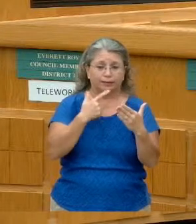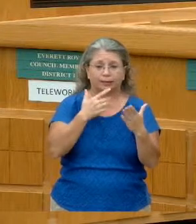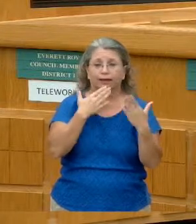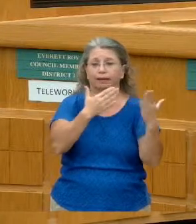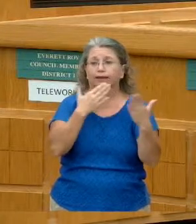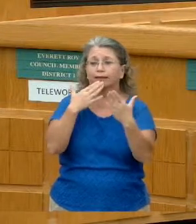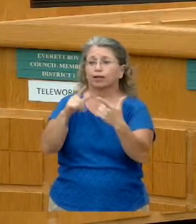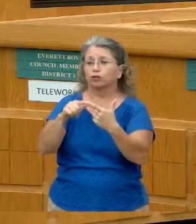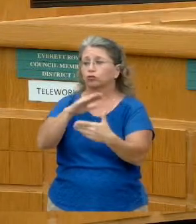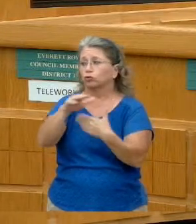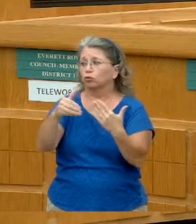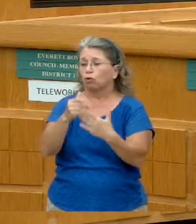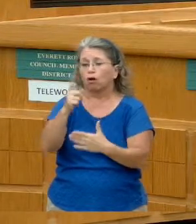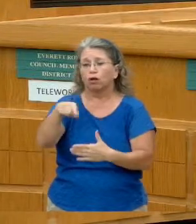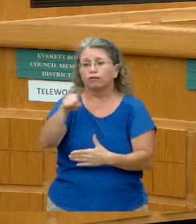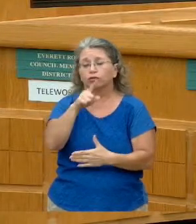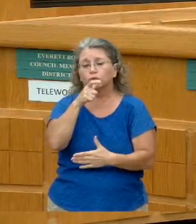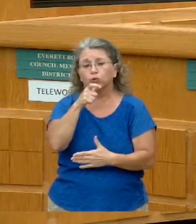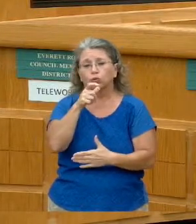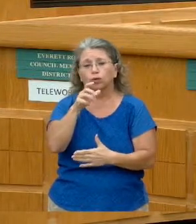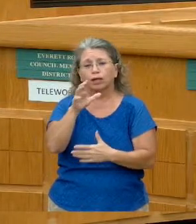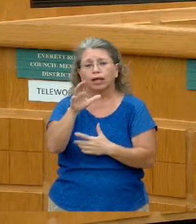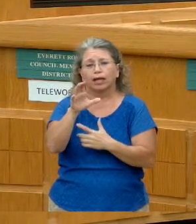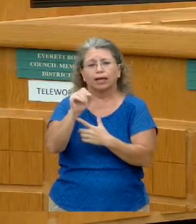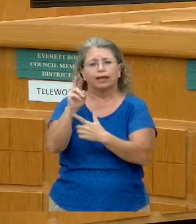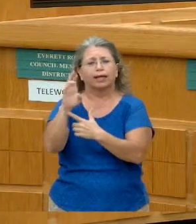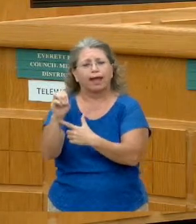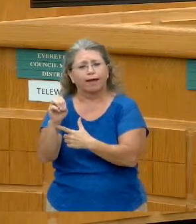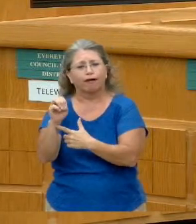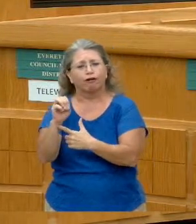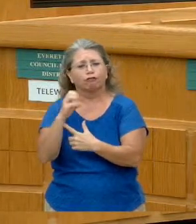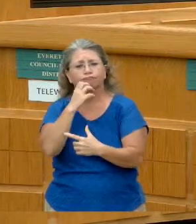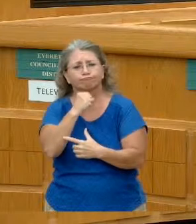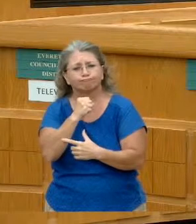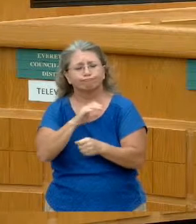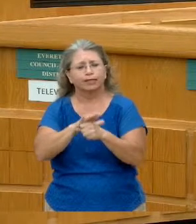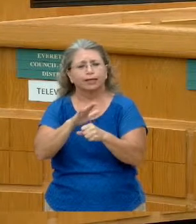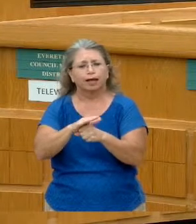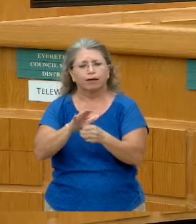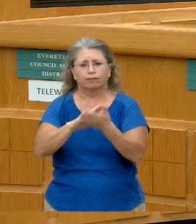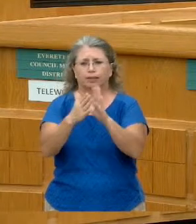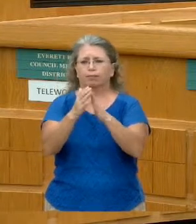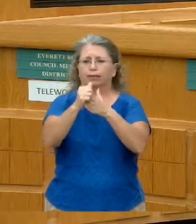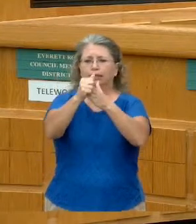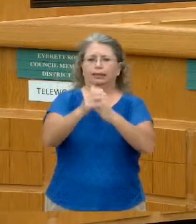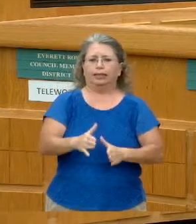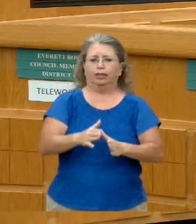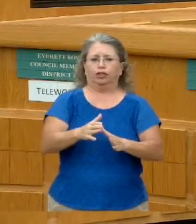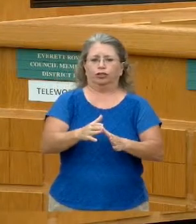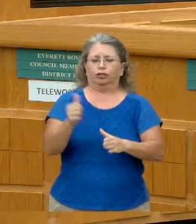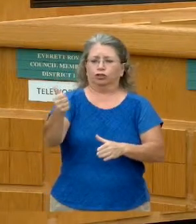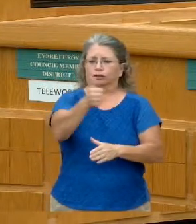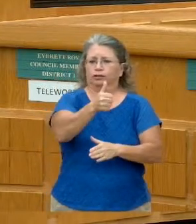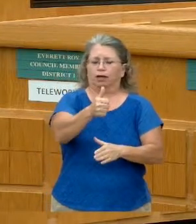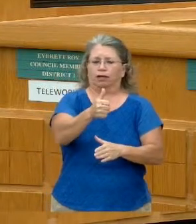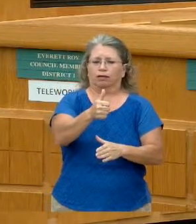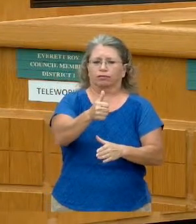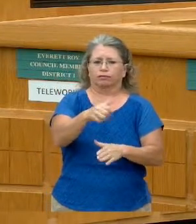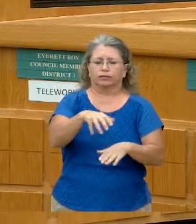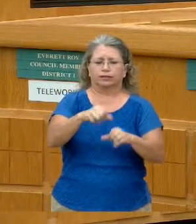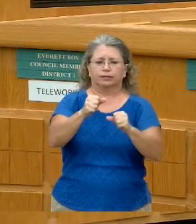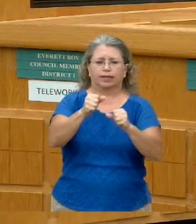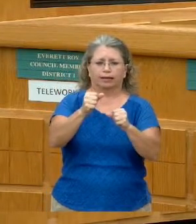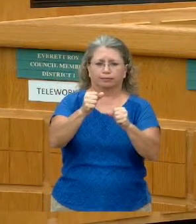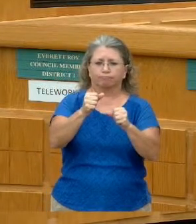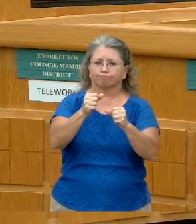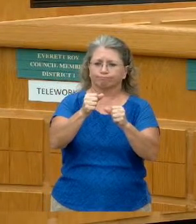you who care enough to be leaders in your own right and taking the initiative to share the message that